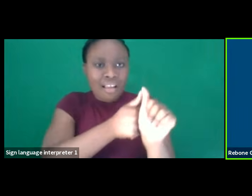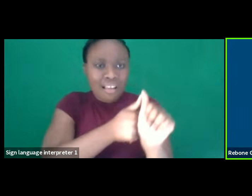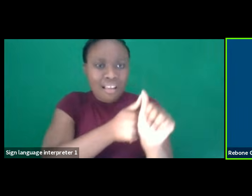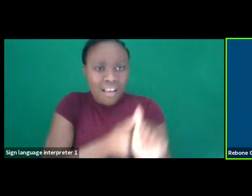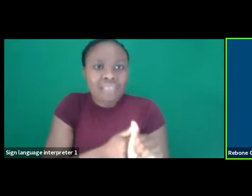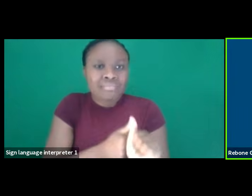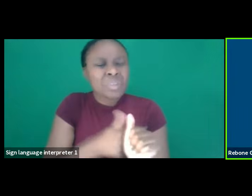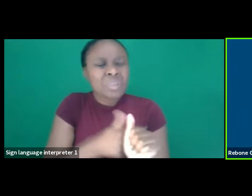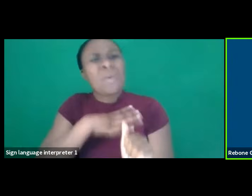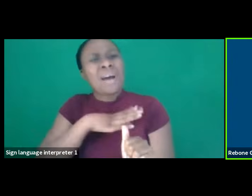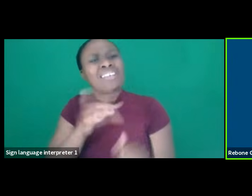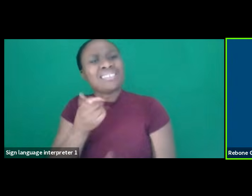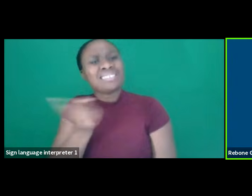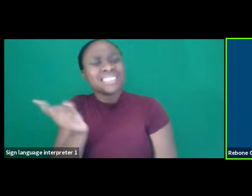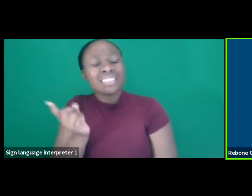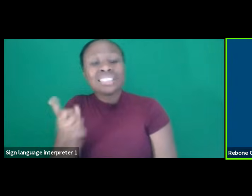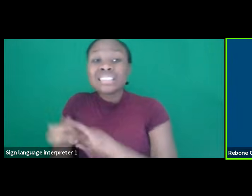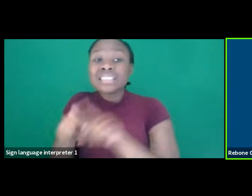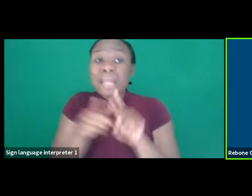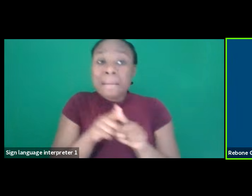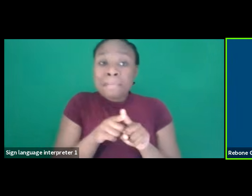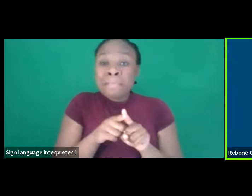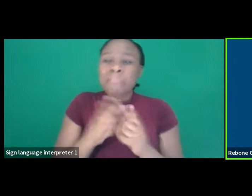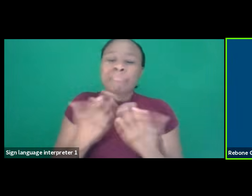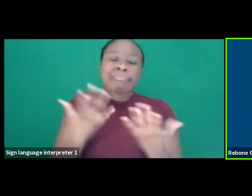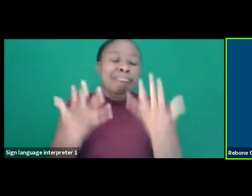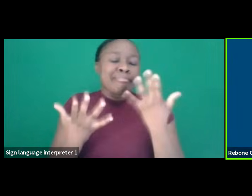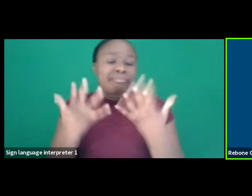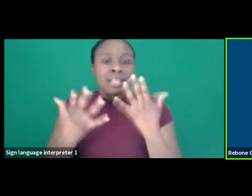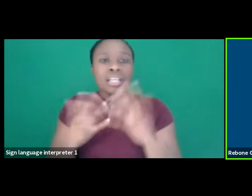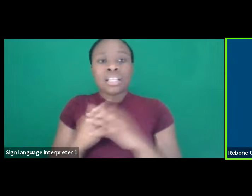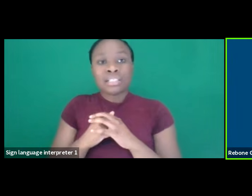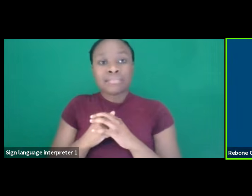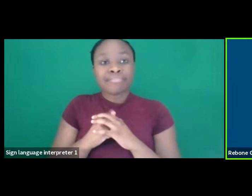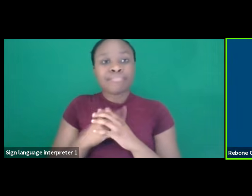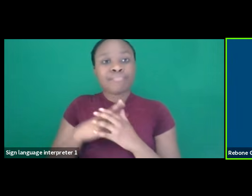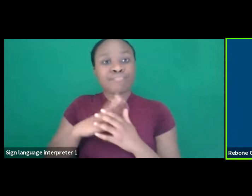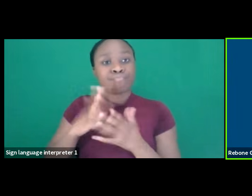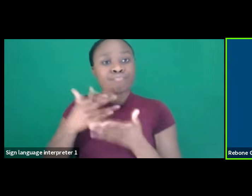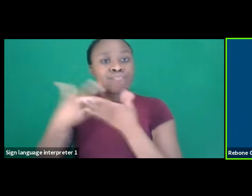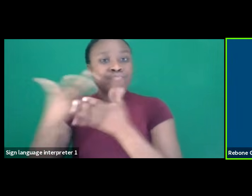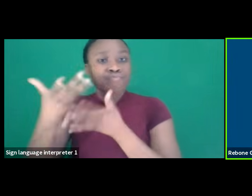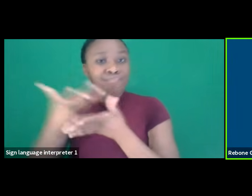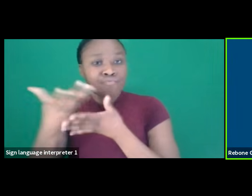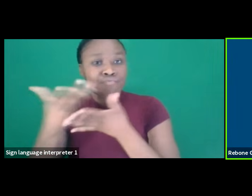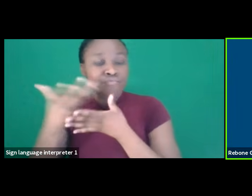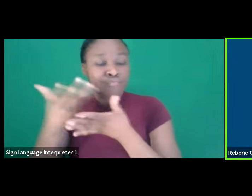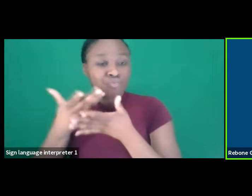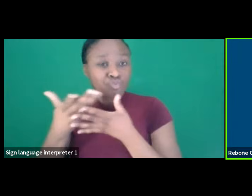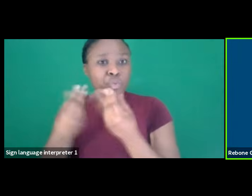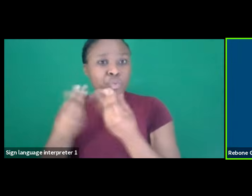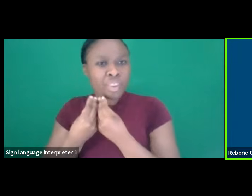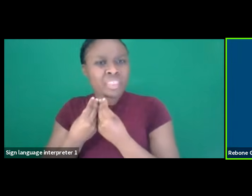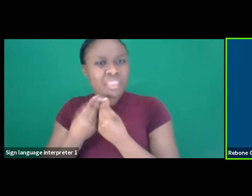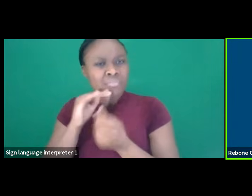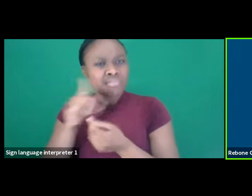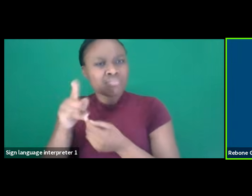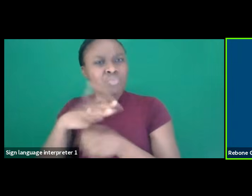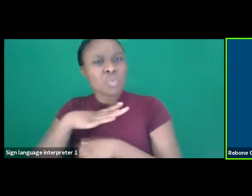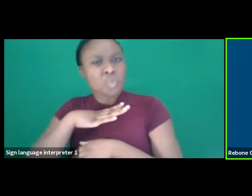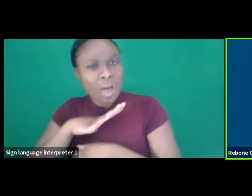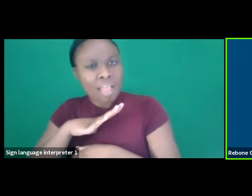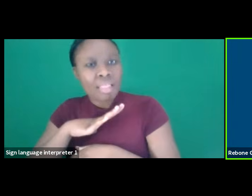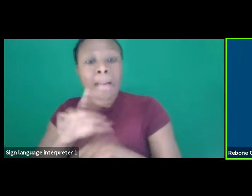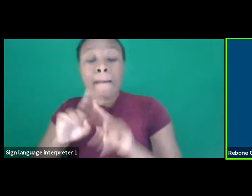also during other interactions in the organization with us. Most importantly, what we're trying to do with